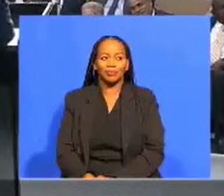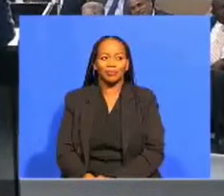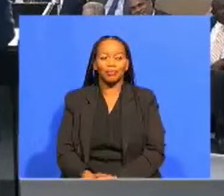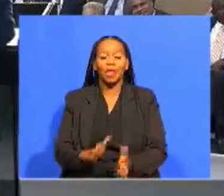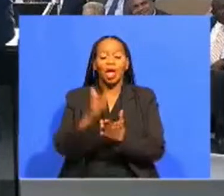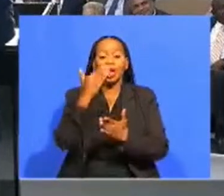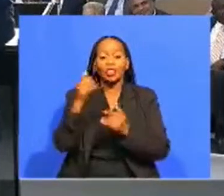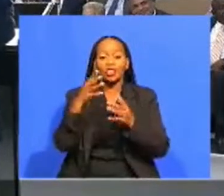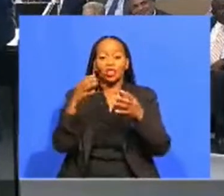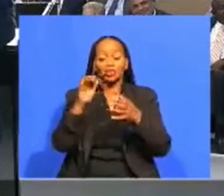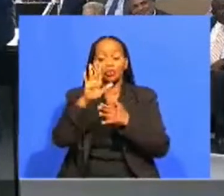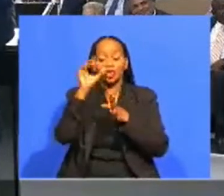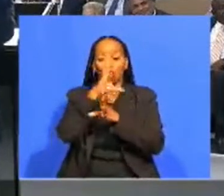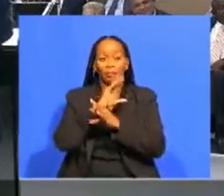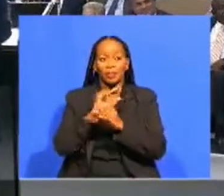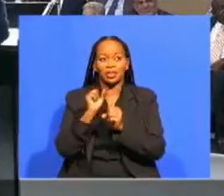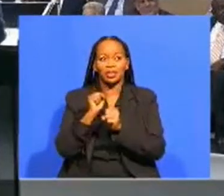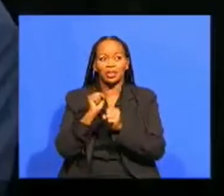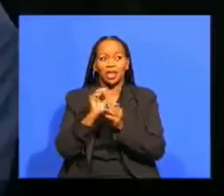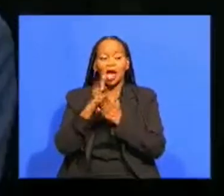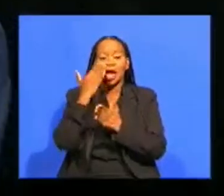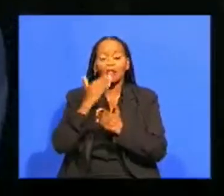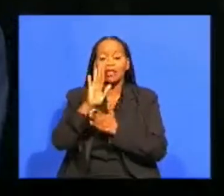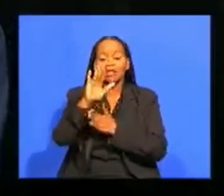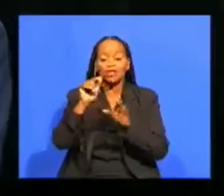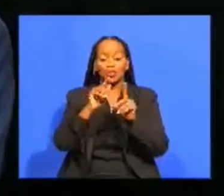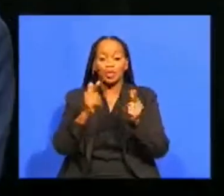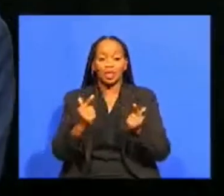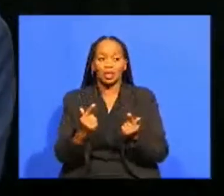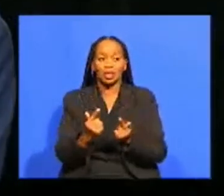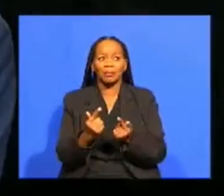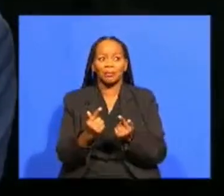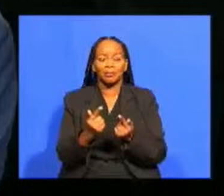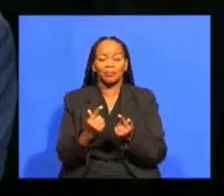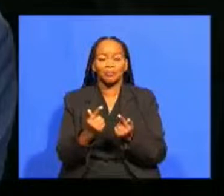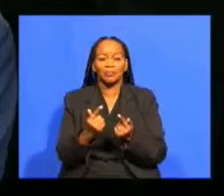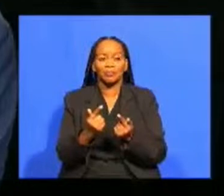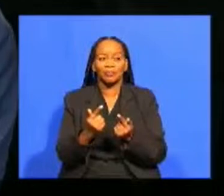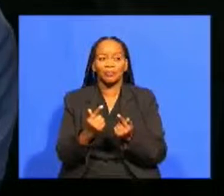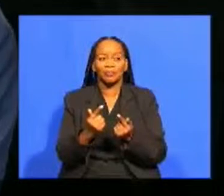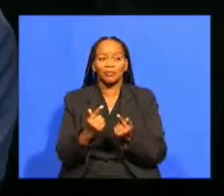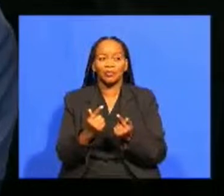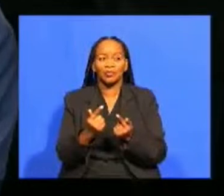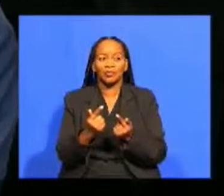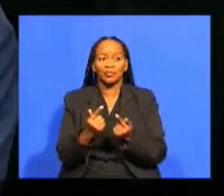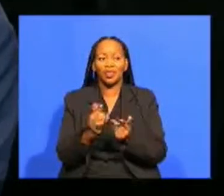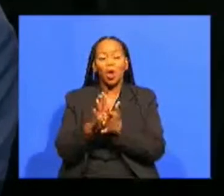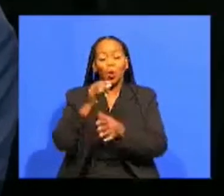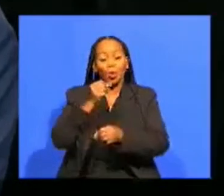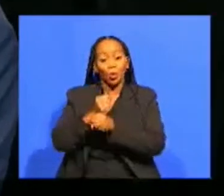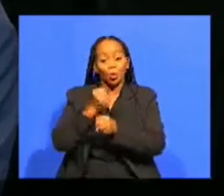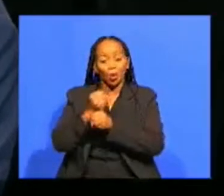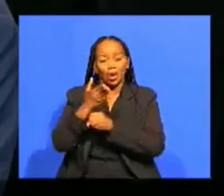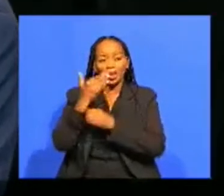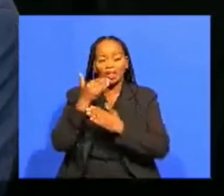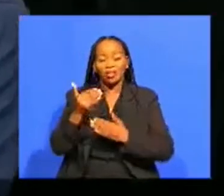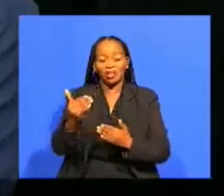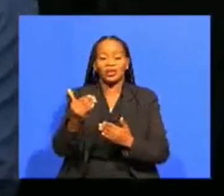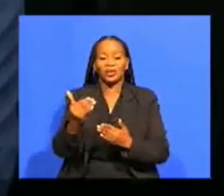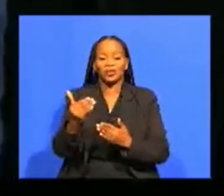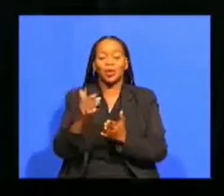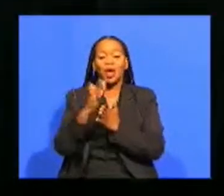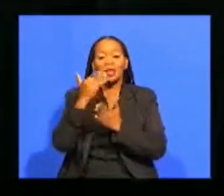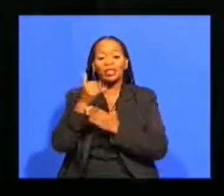Thank you very much, Your Excellency, really, and thanks to your delegation. We'll keep at it. We're at work. Thank you. Thank you